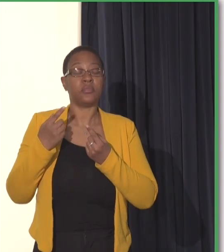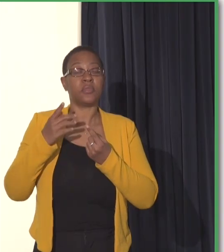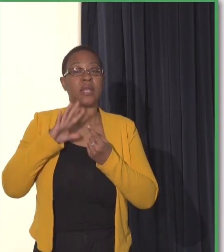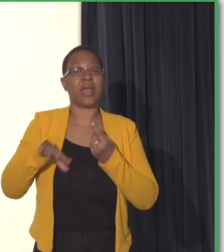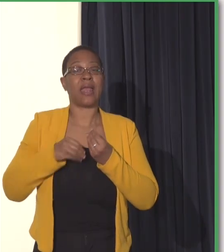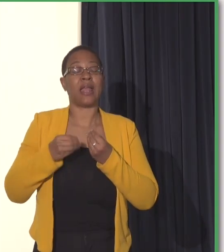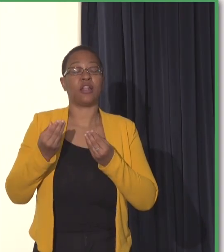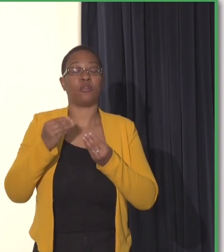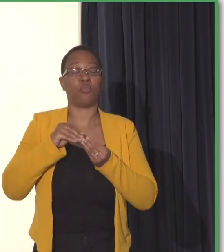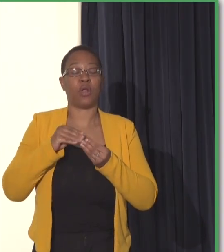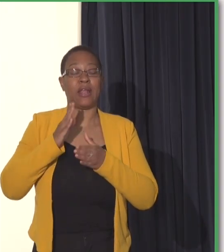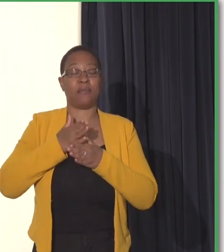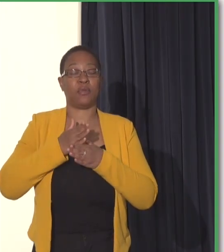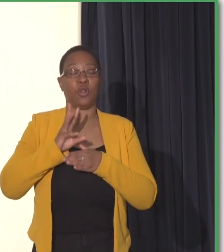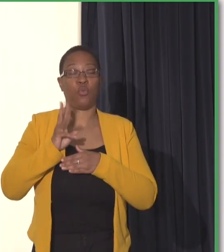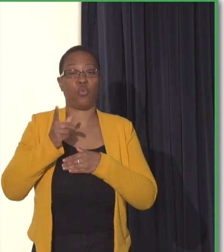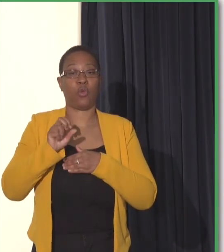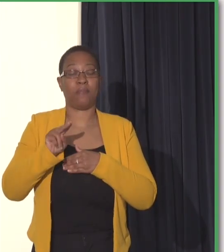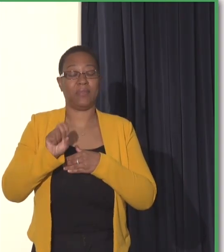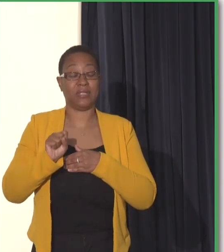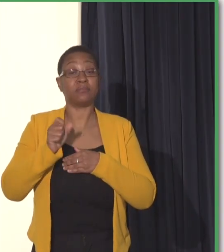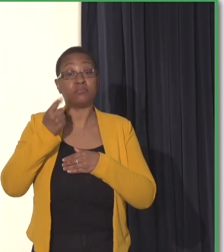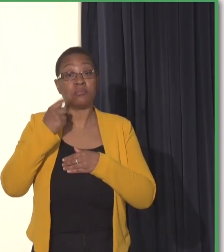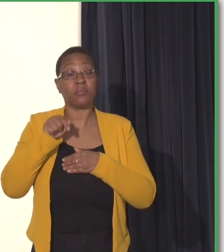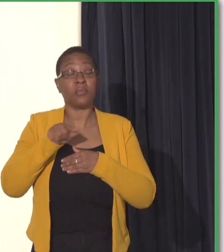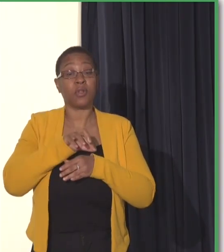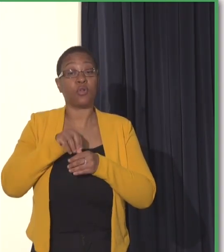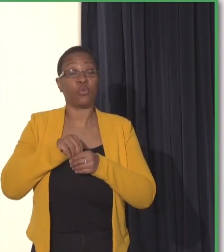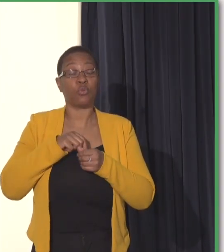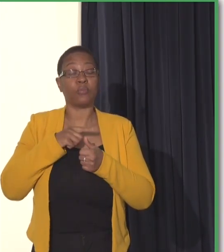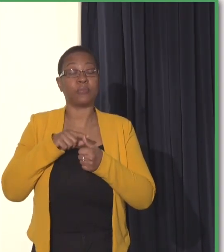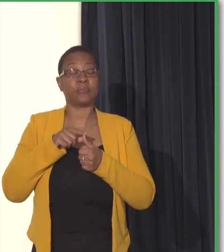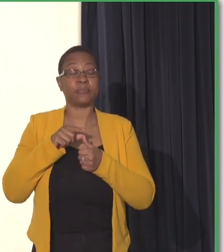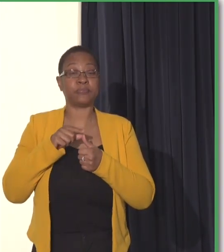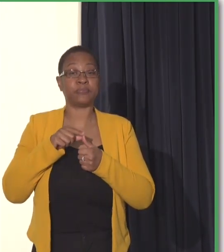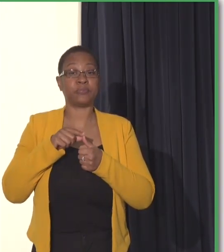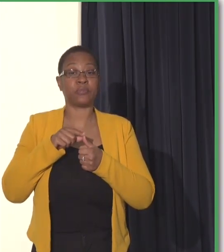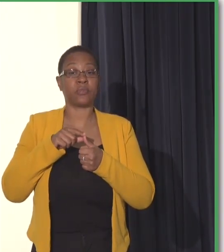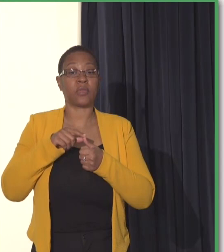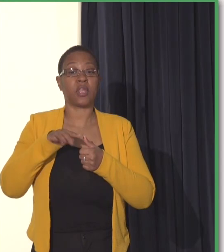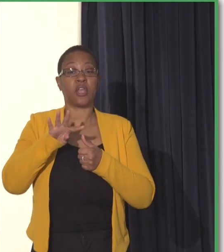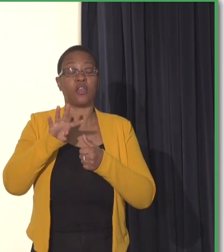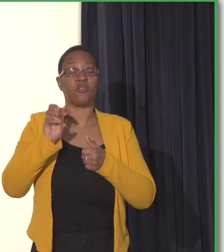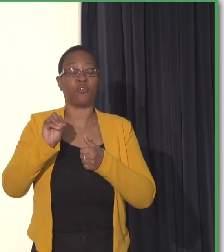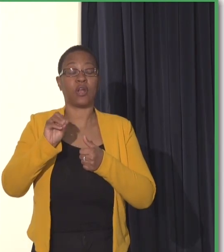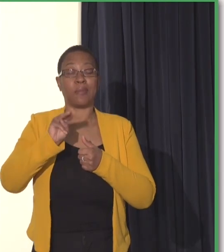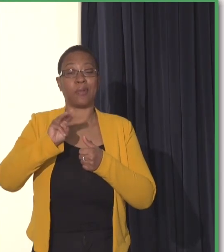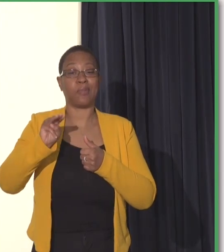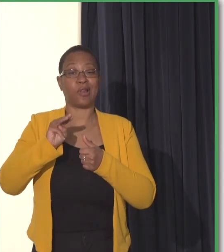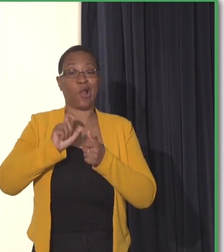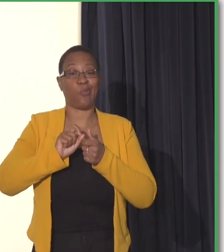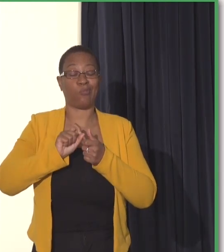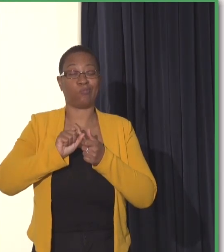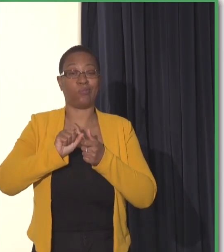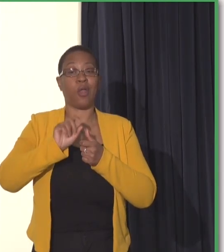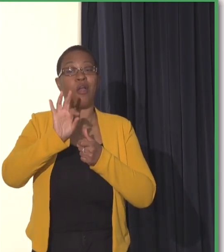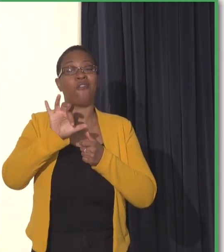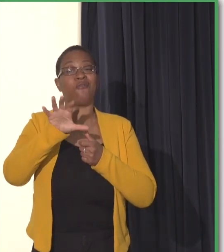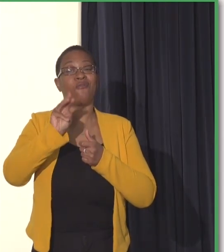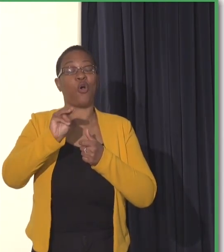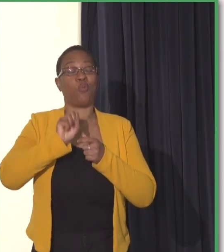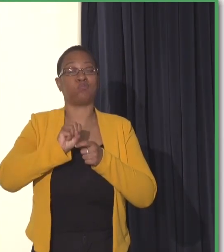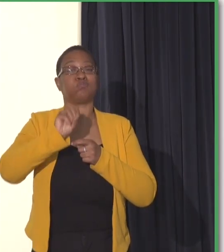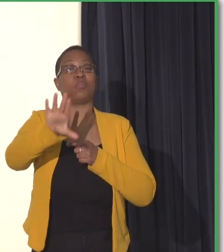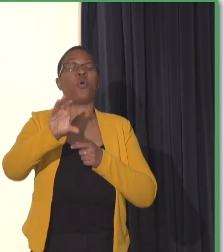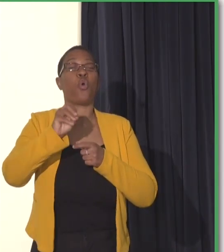weapons. So Category 2 would include the 40 millimeter launchers, foam impact rounds, or the pepper